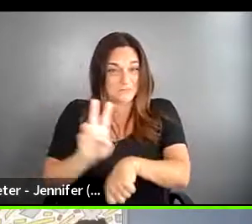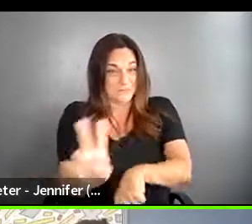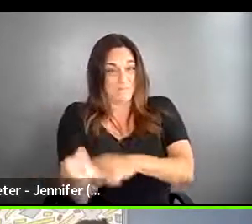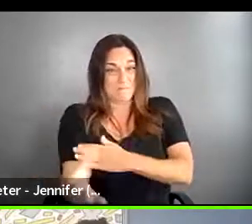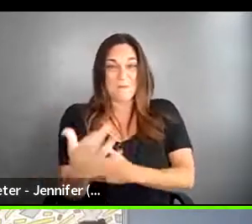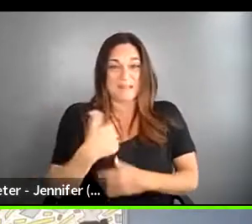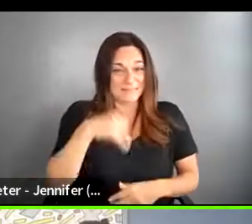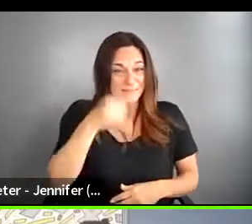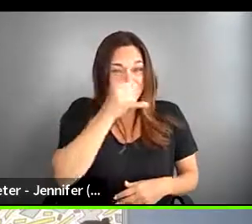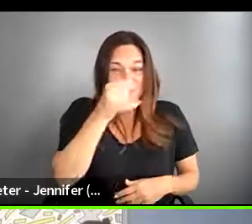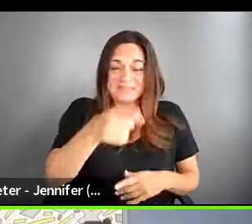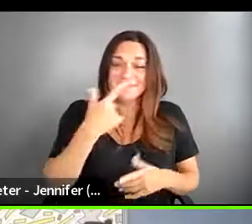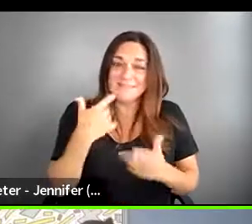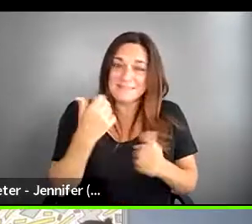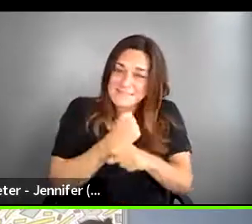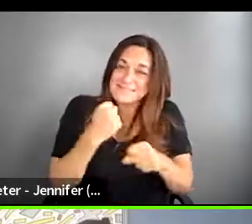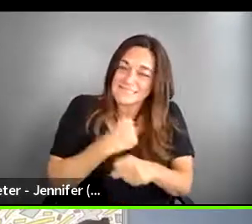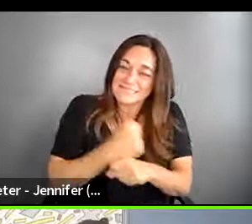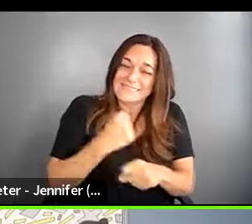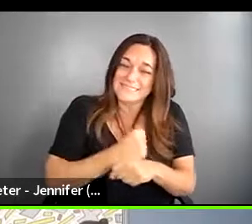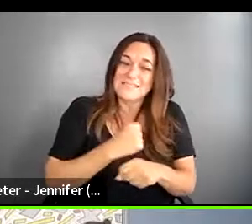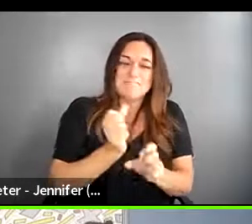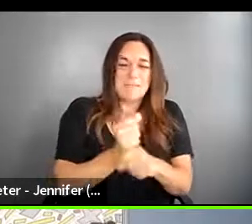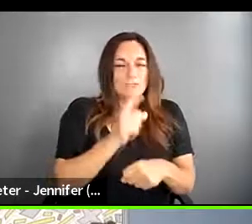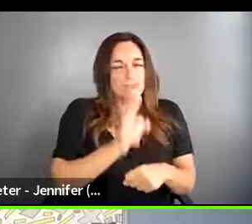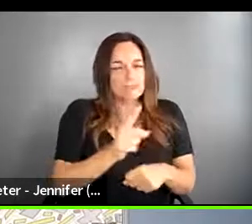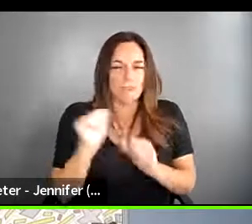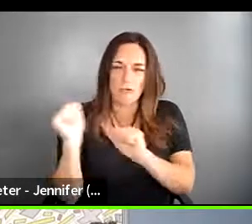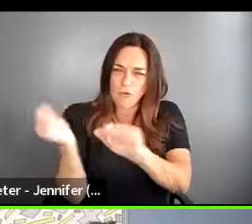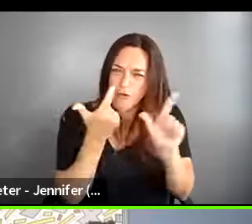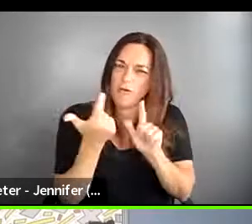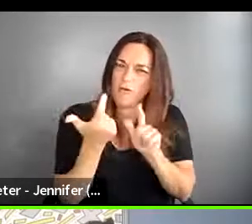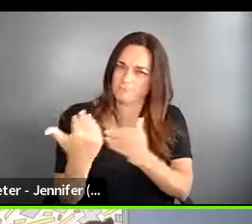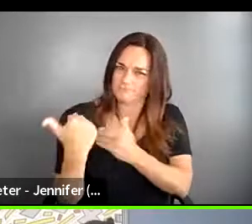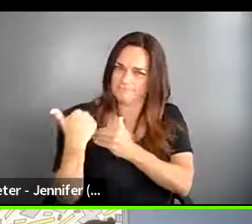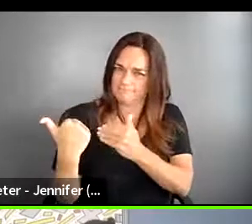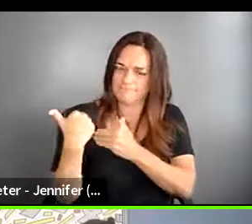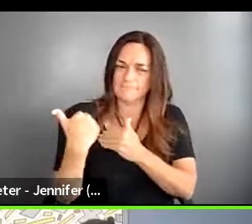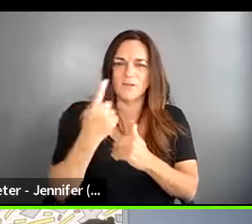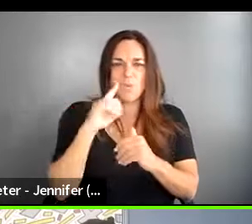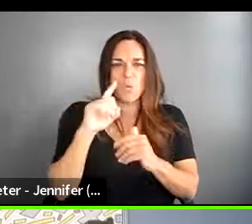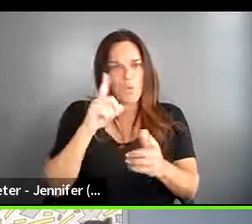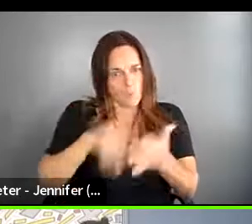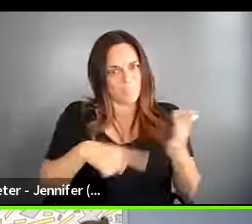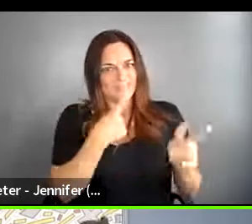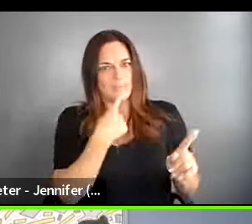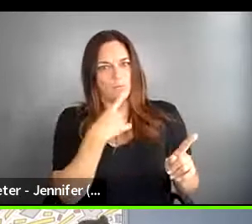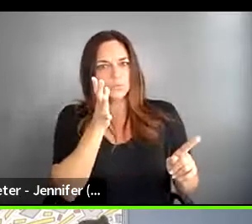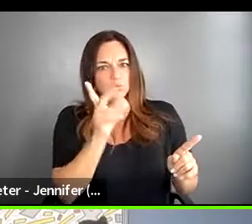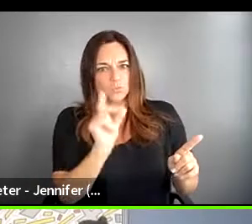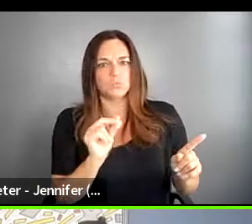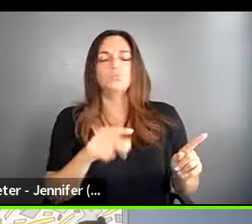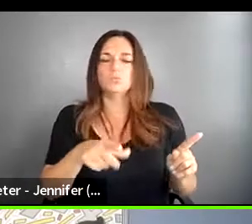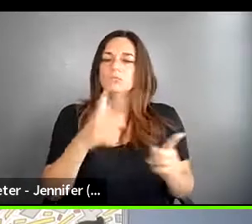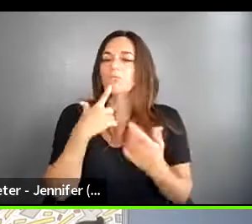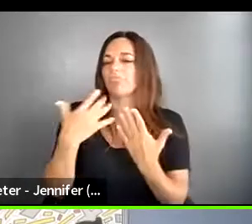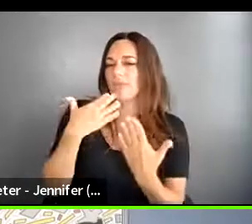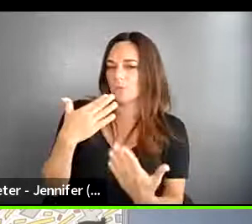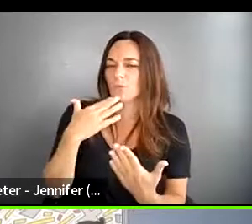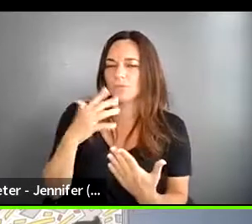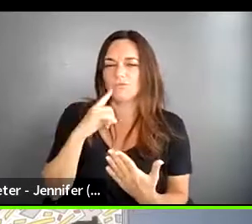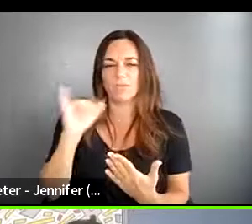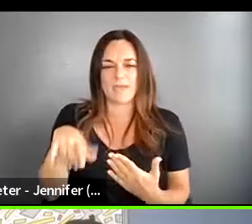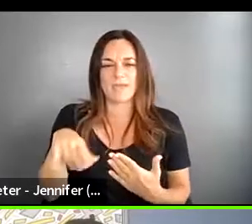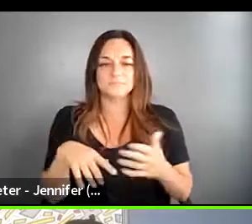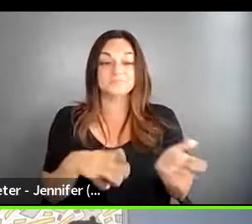Making sure that you're fighting on behalf of the folks and holding our legislators accountable to what they actually set out to doing. So thank you so much, Anderson, for highlighting that.